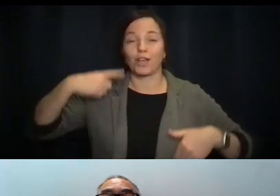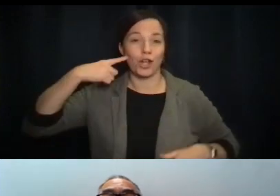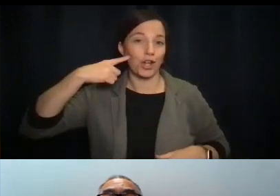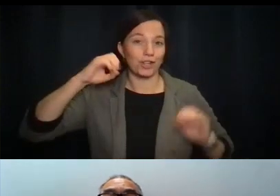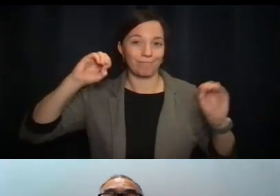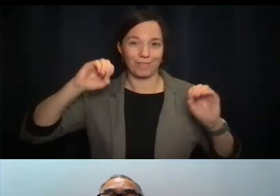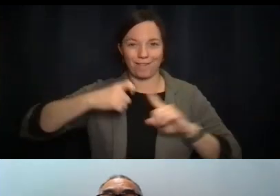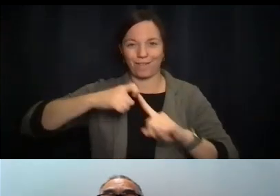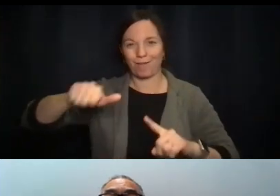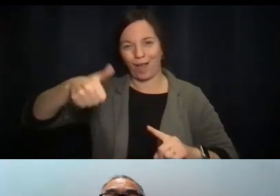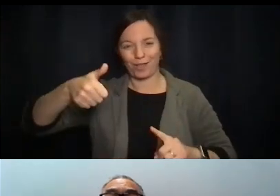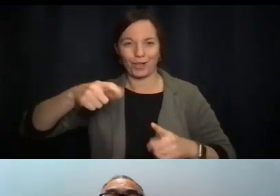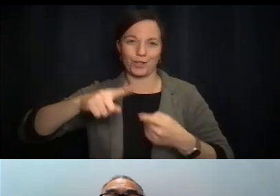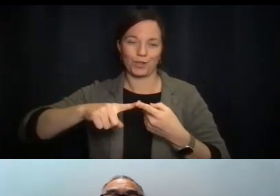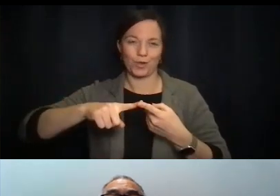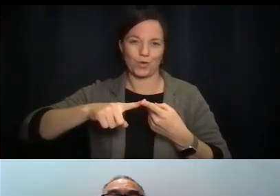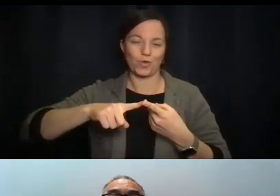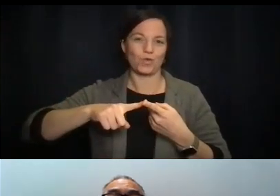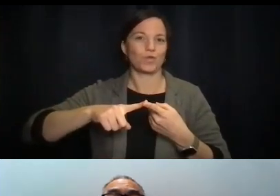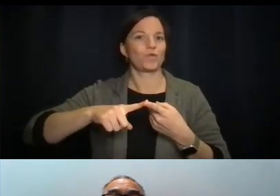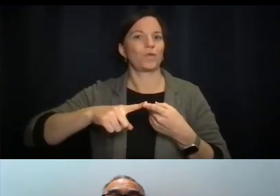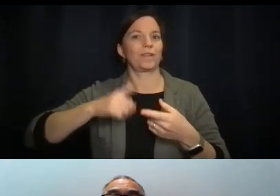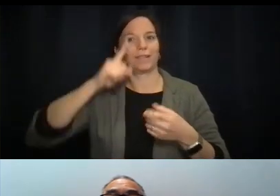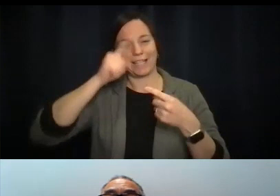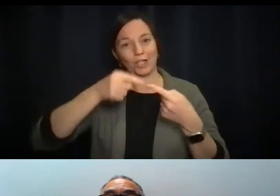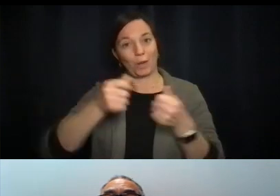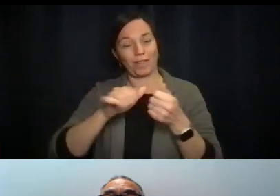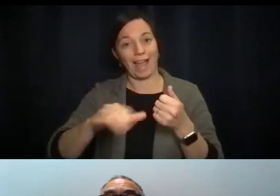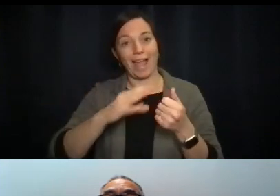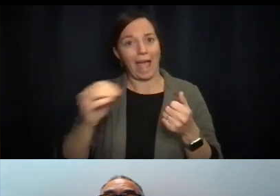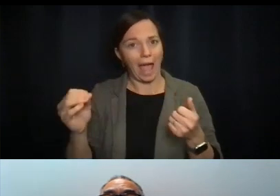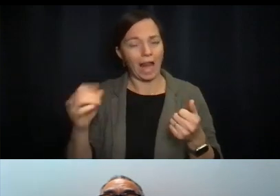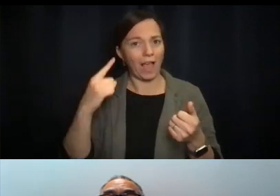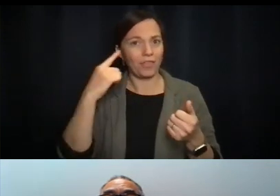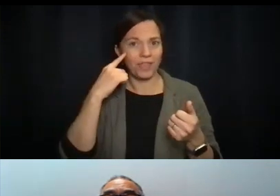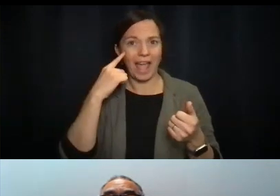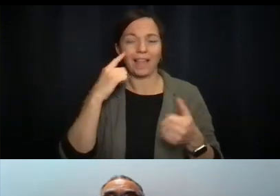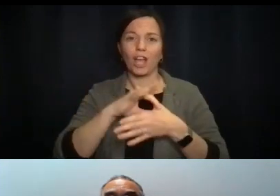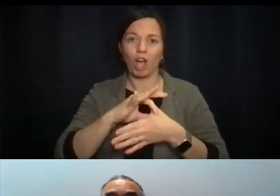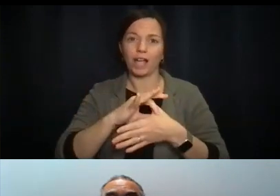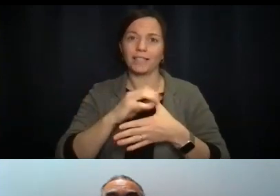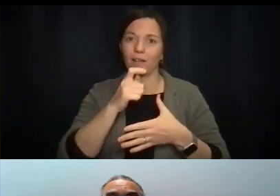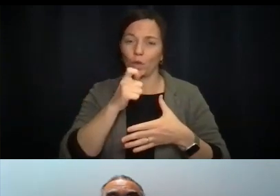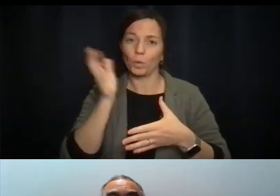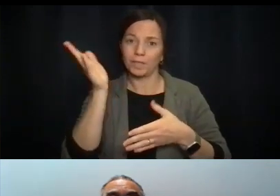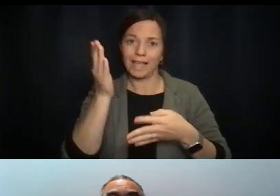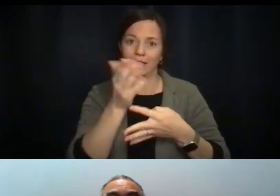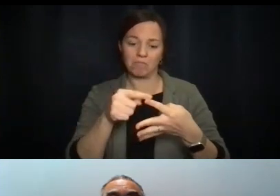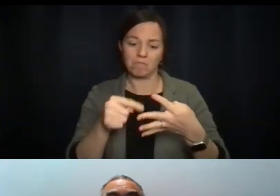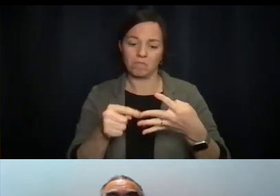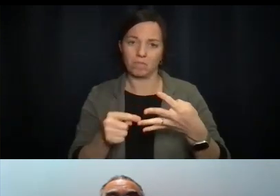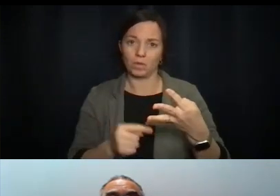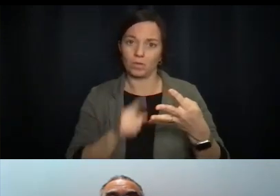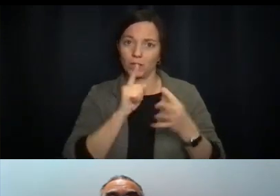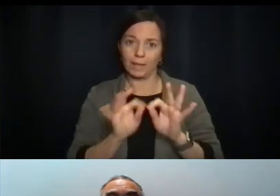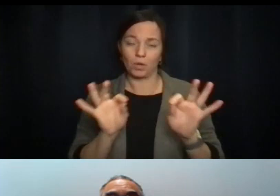anything from anybody to the contrary, and the lineup I think was quite meaningful. We have